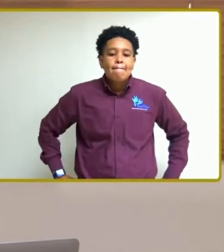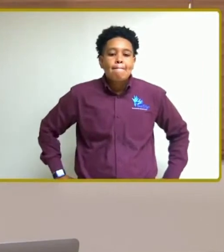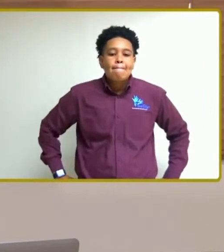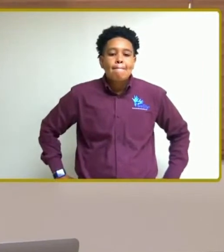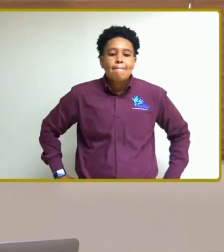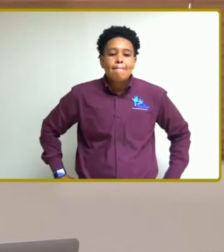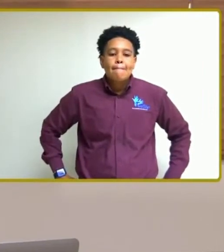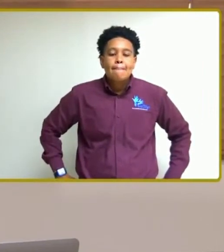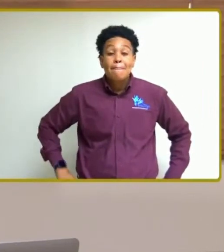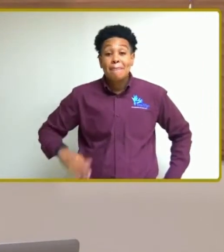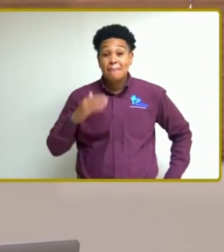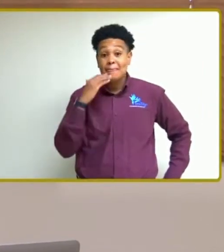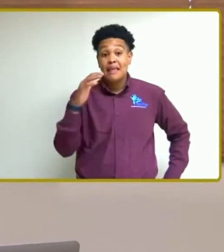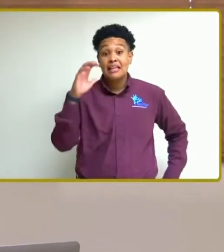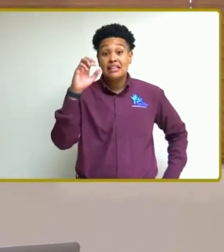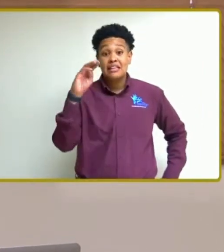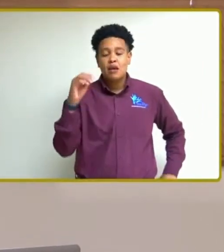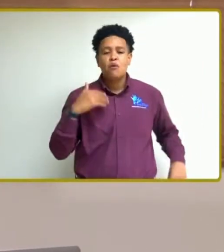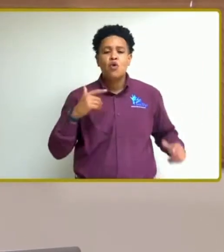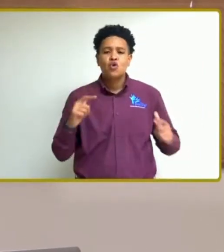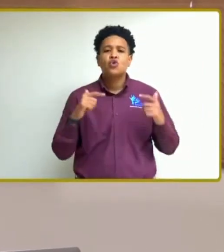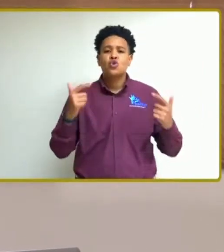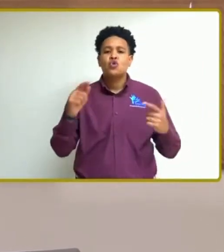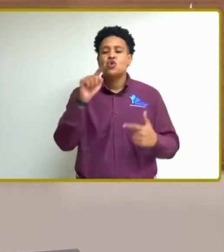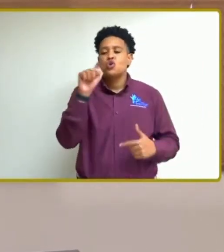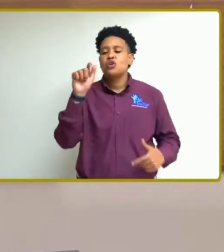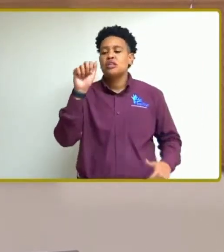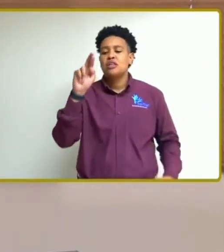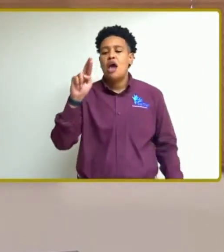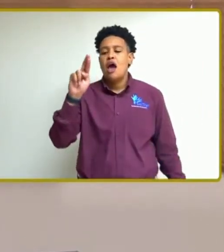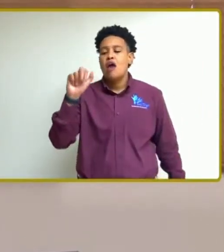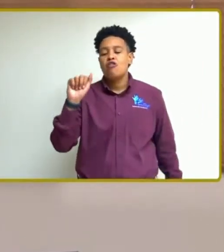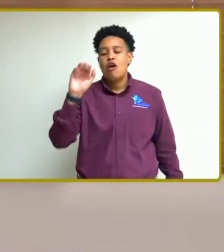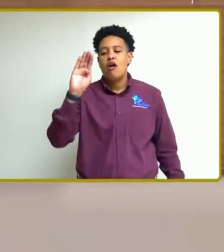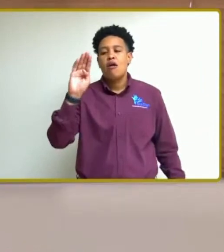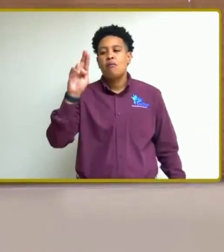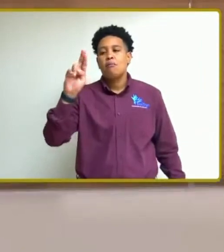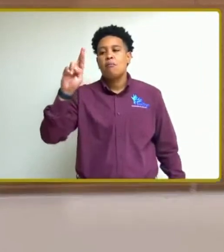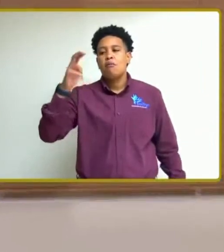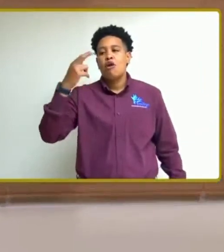Thank you very much. CMO, we're going to go to Zara Burton.